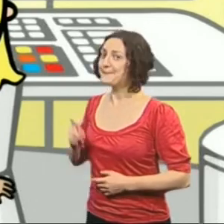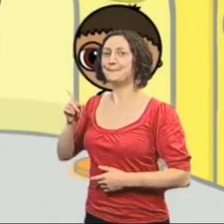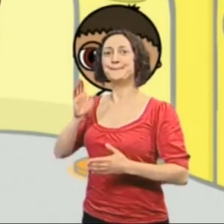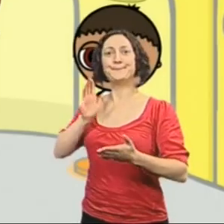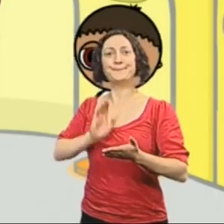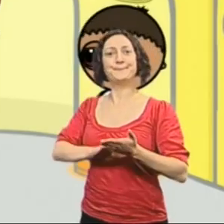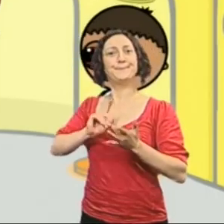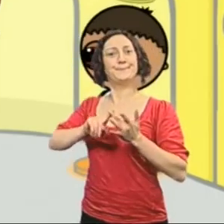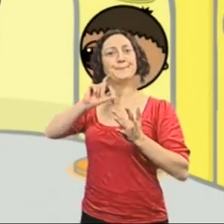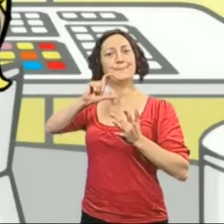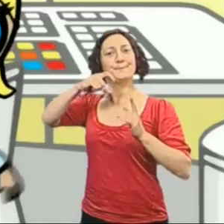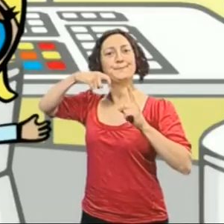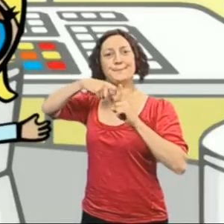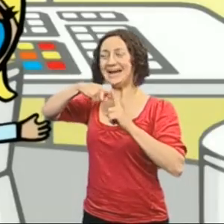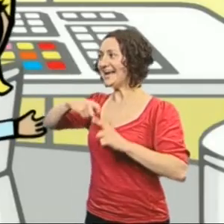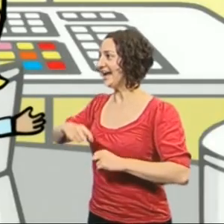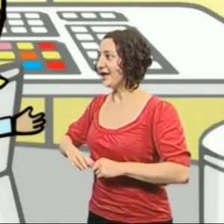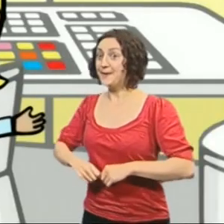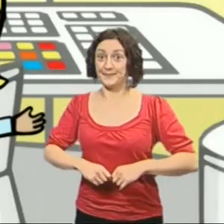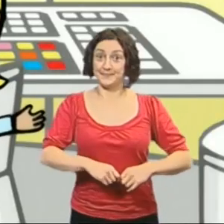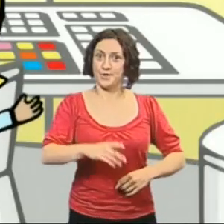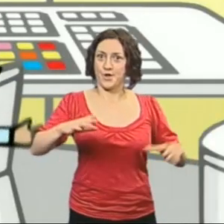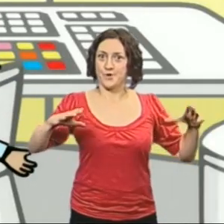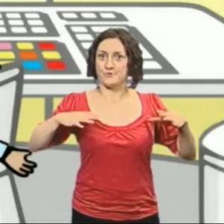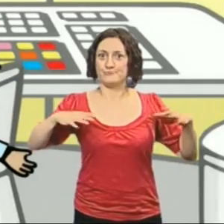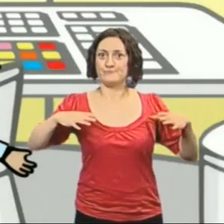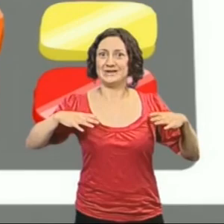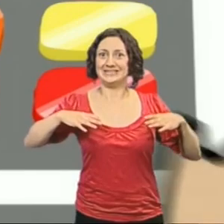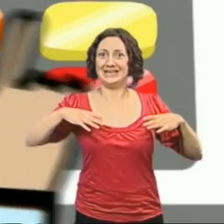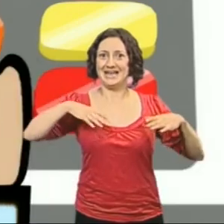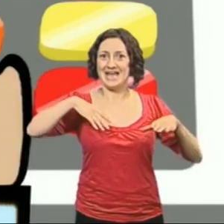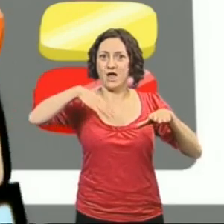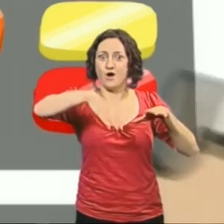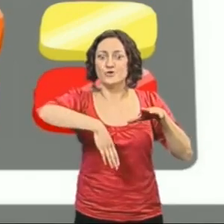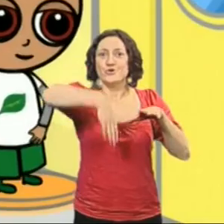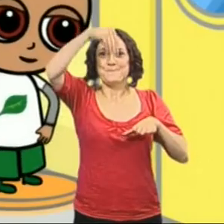Mick. Good luck, Mick. Open up the celestial highway.